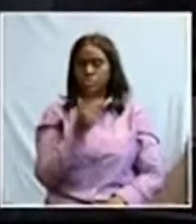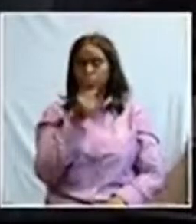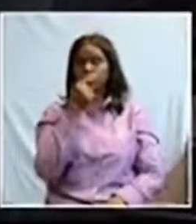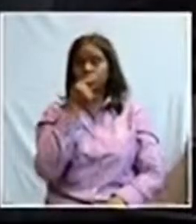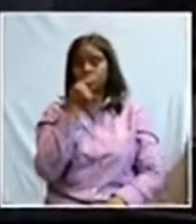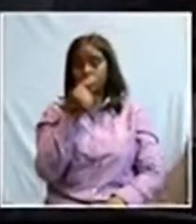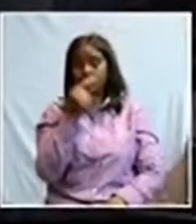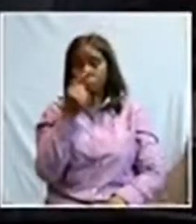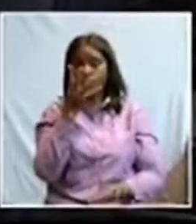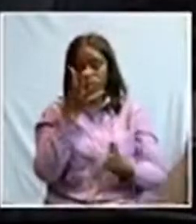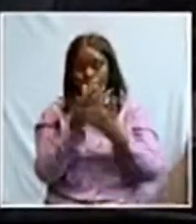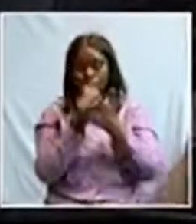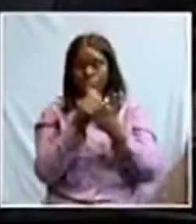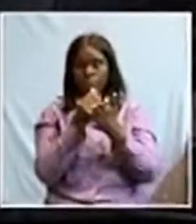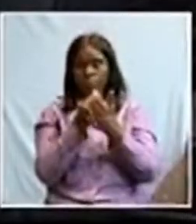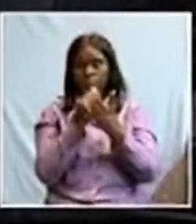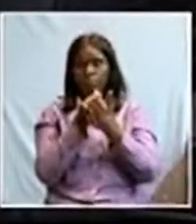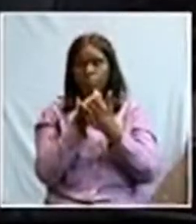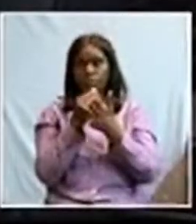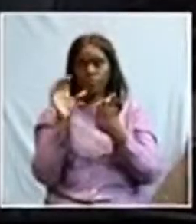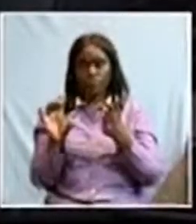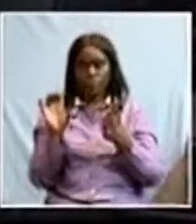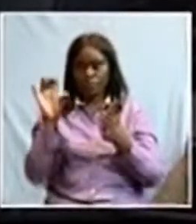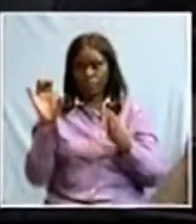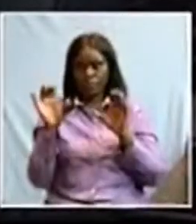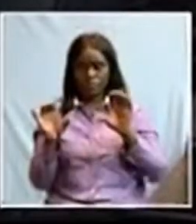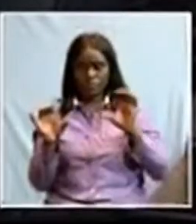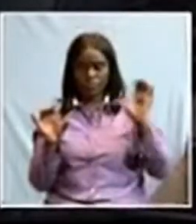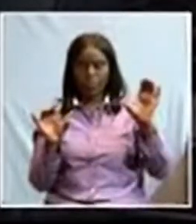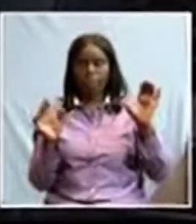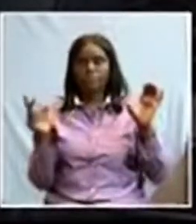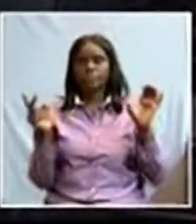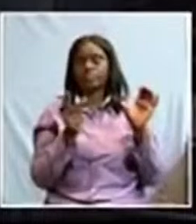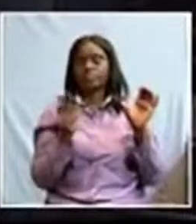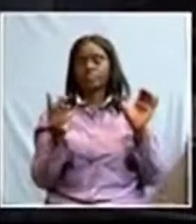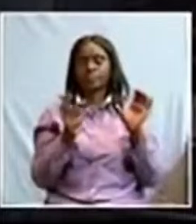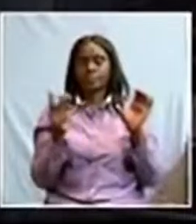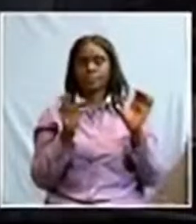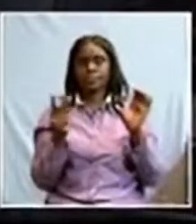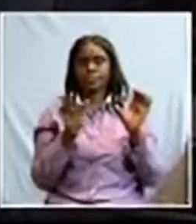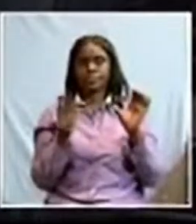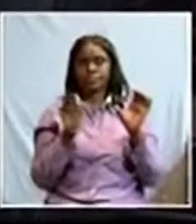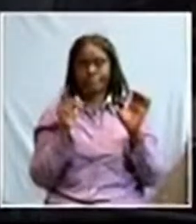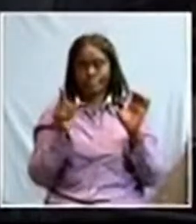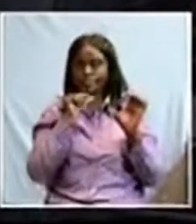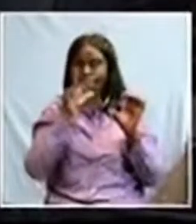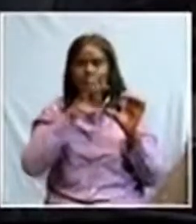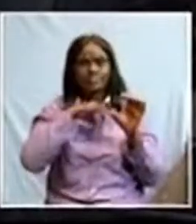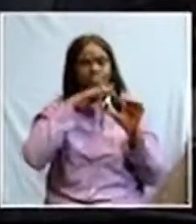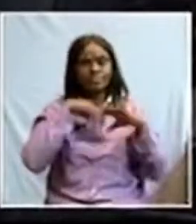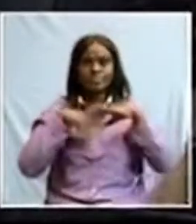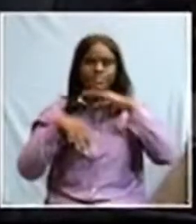the funds allocated to them were insufficient.